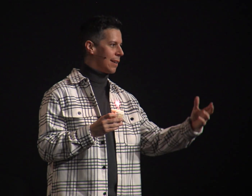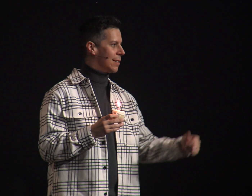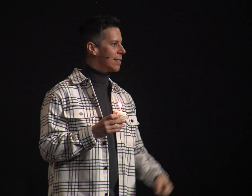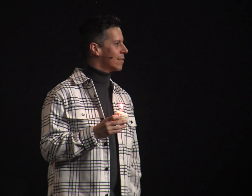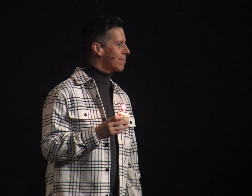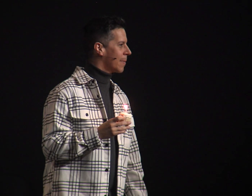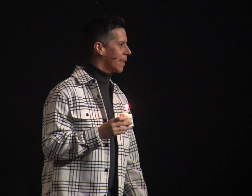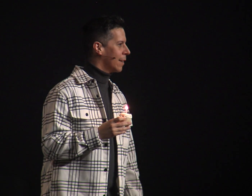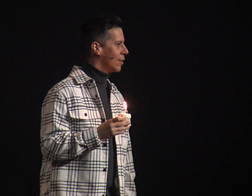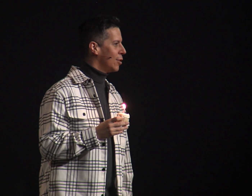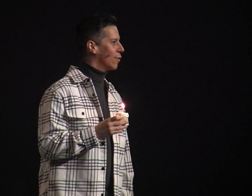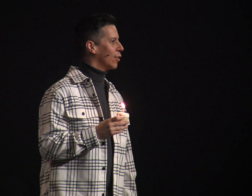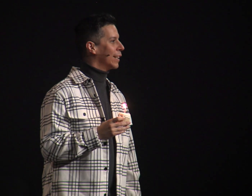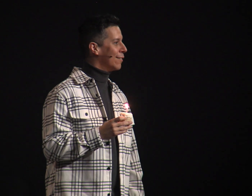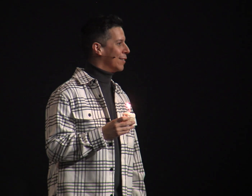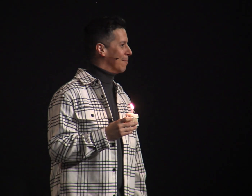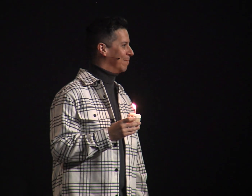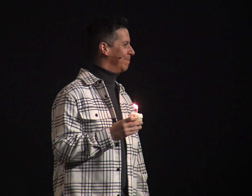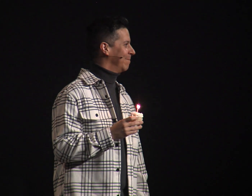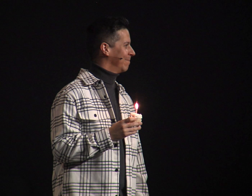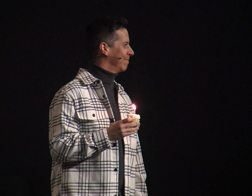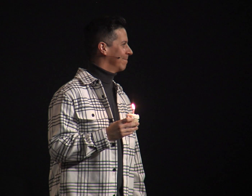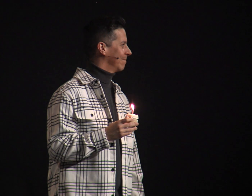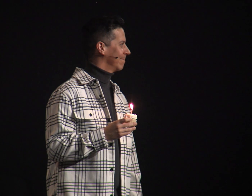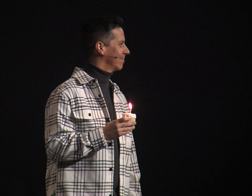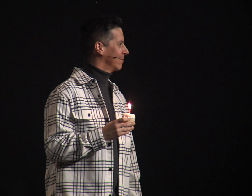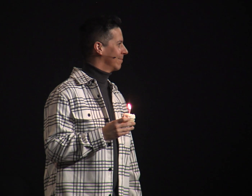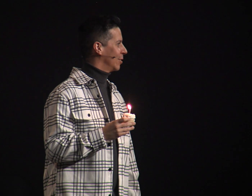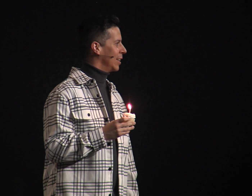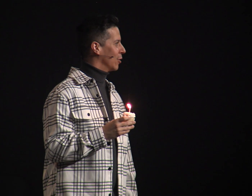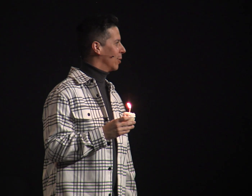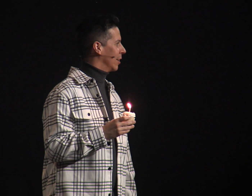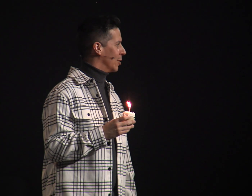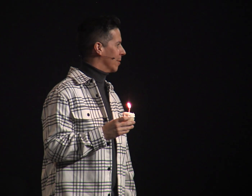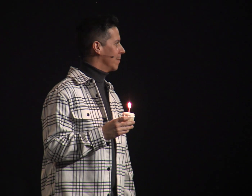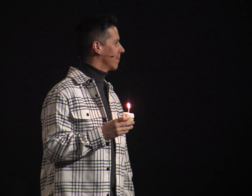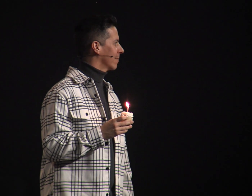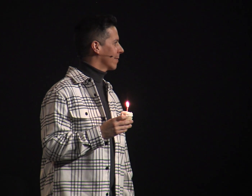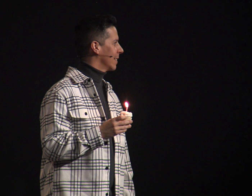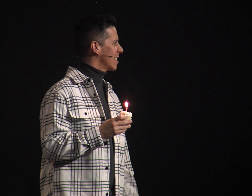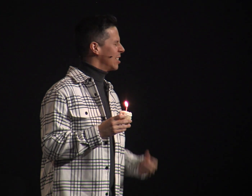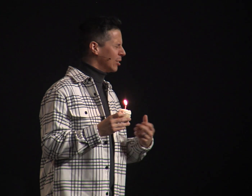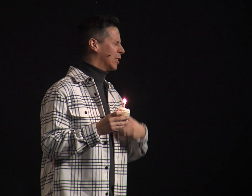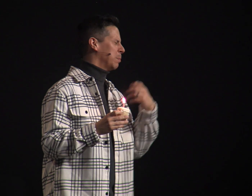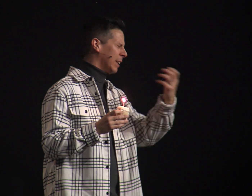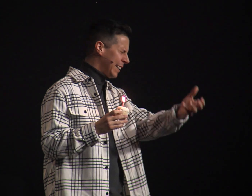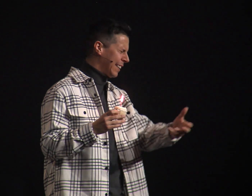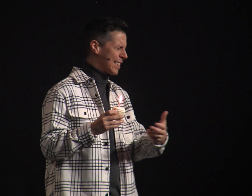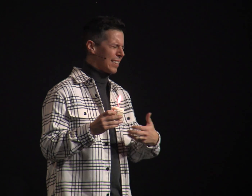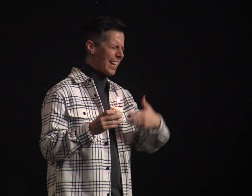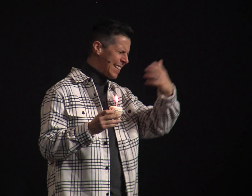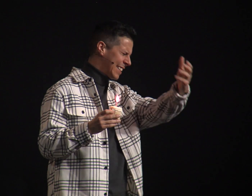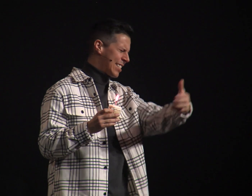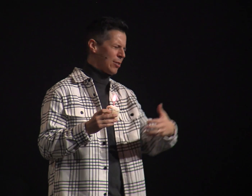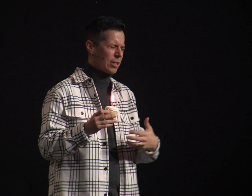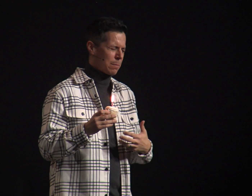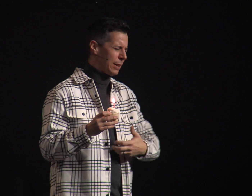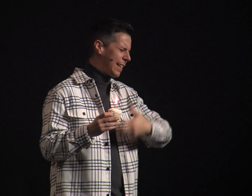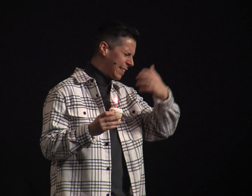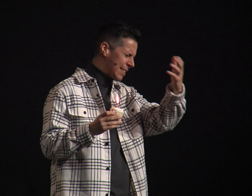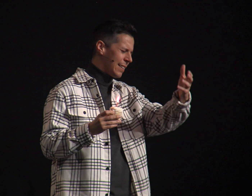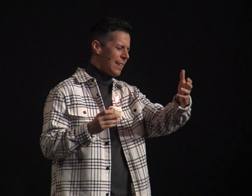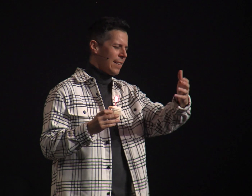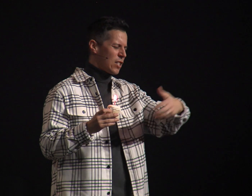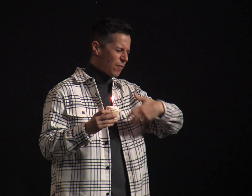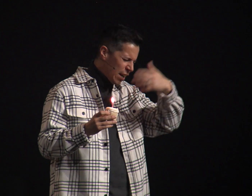Jesus says, forgive them, for they don't know what they're doing. Still displaying this light and still